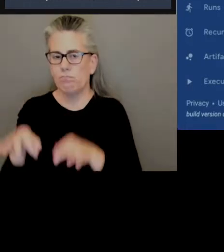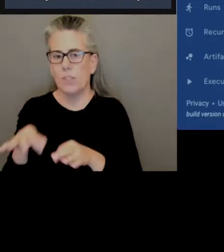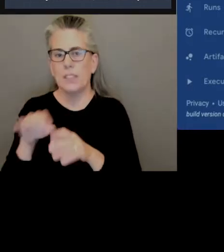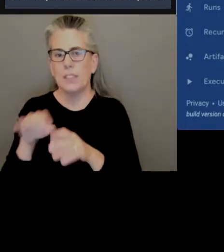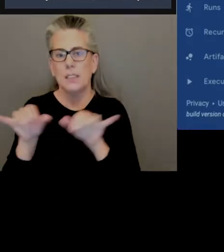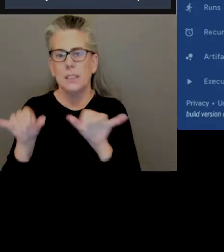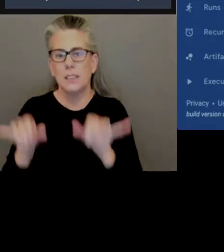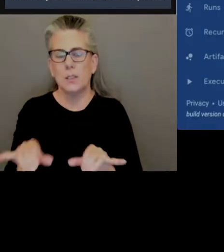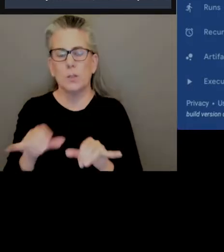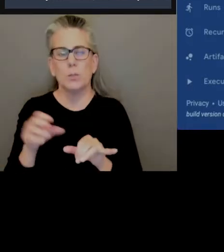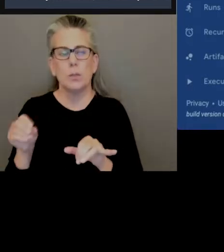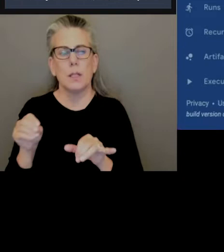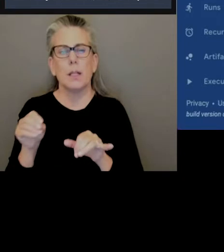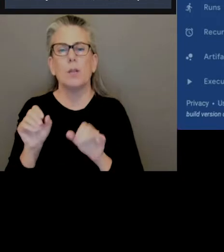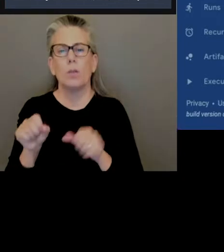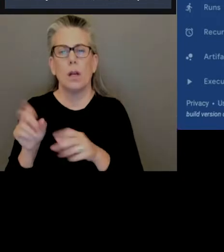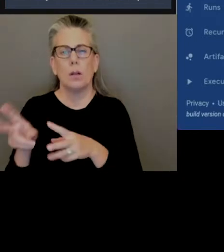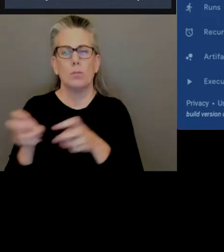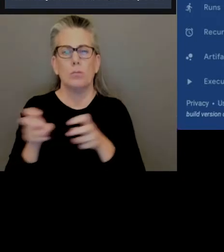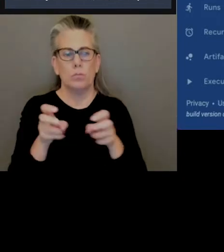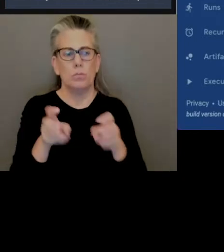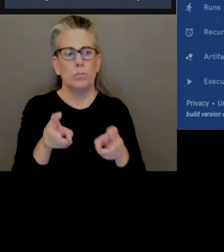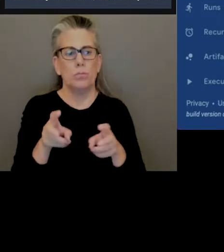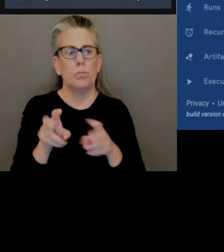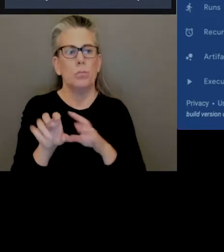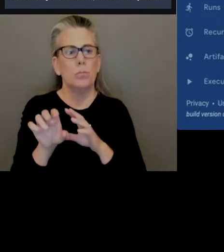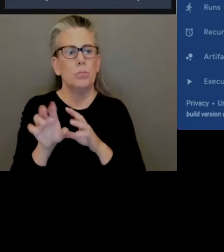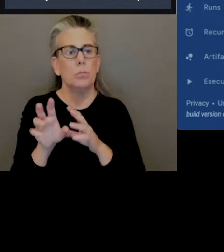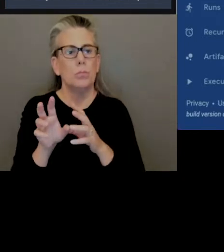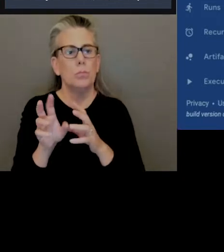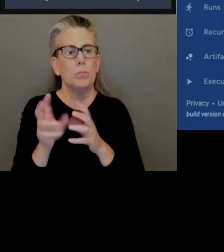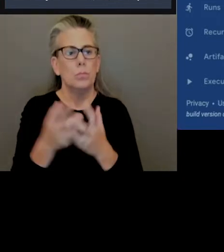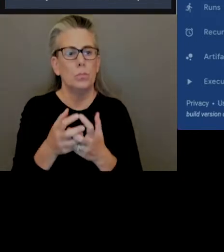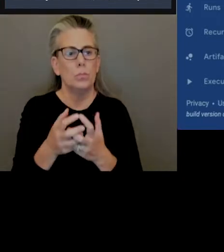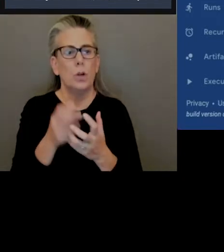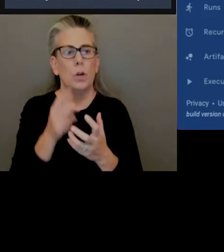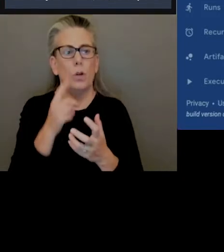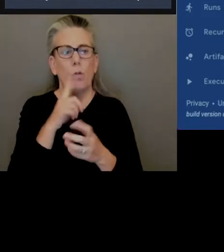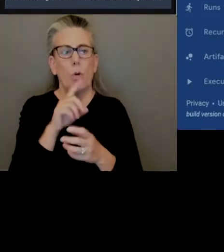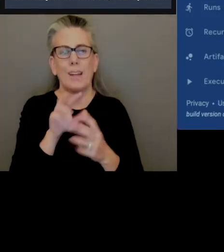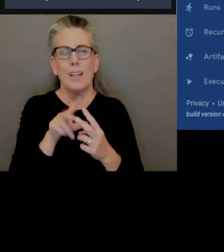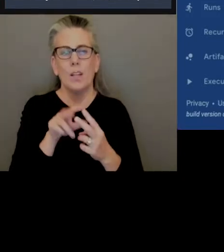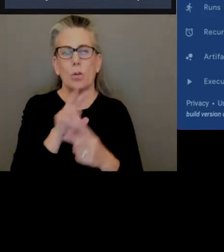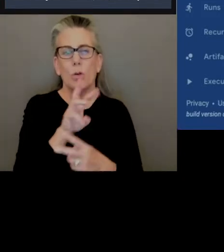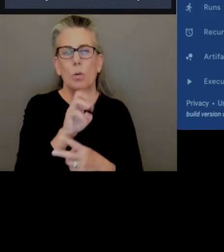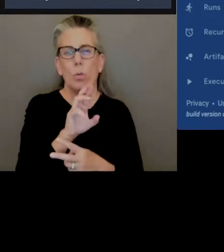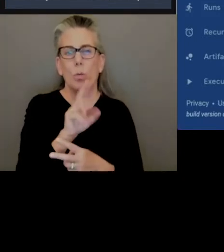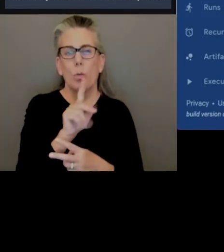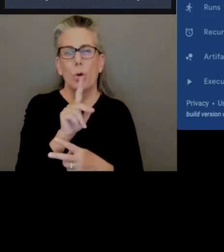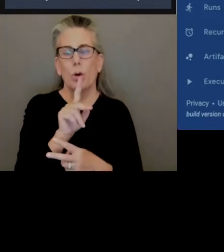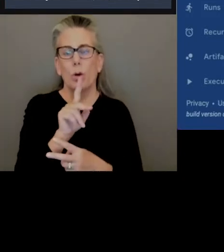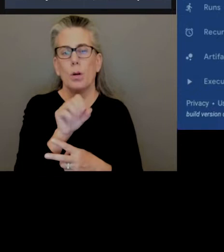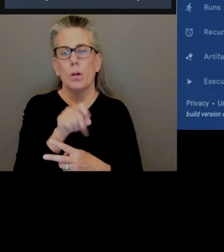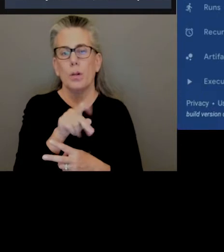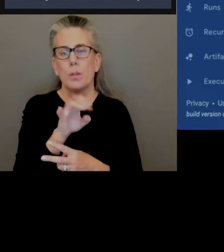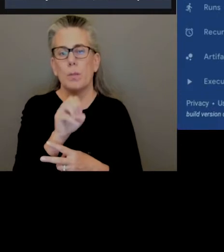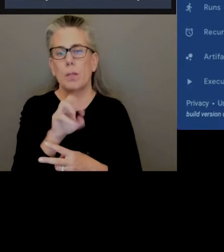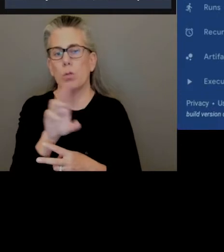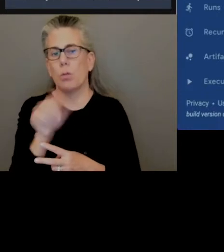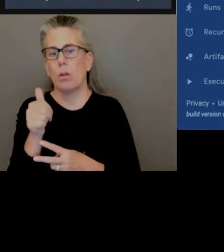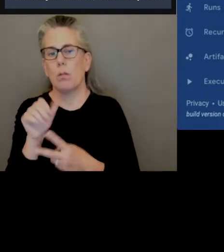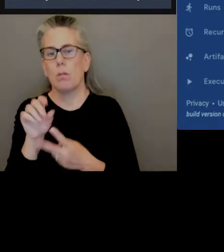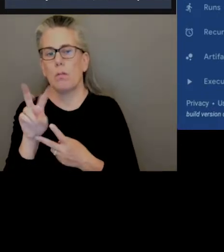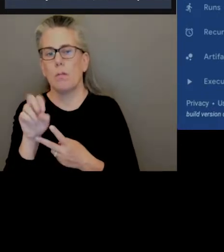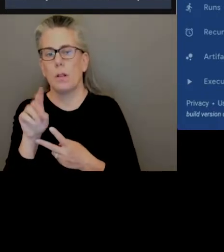systems could be used either for workflows or either for workspaces or for data volumes, right? And once you've